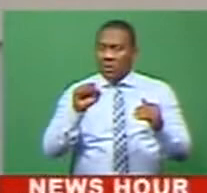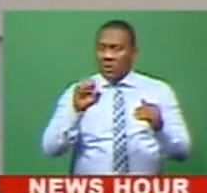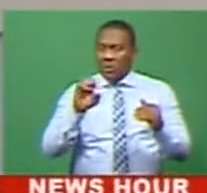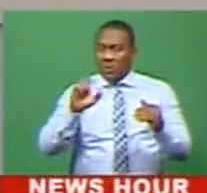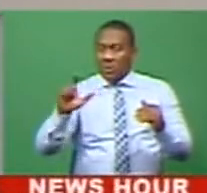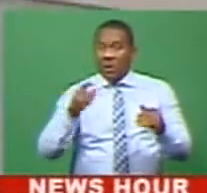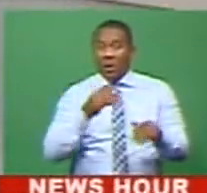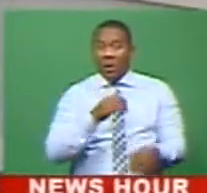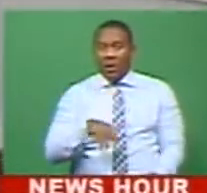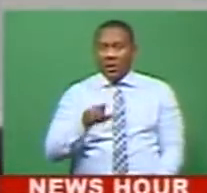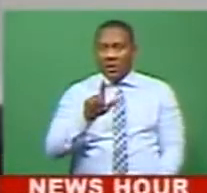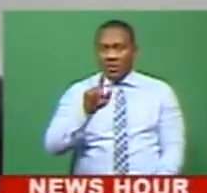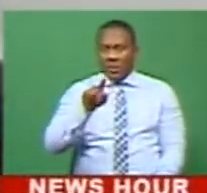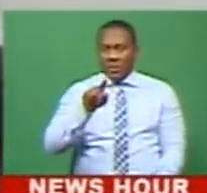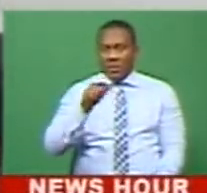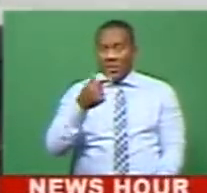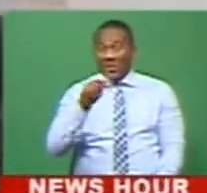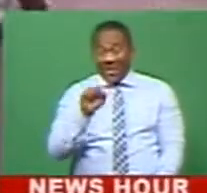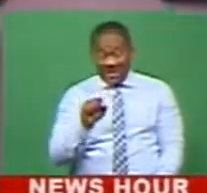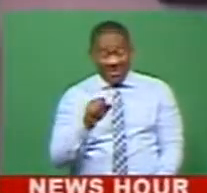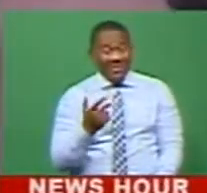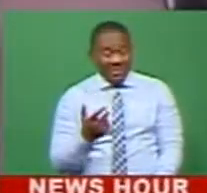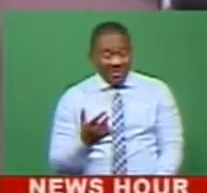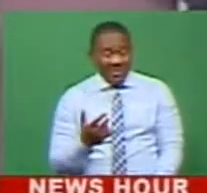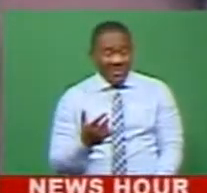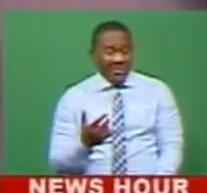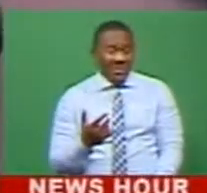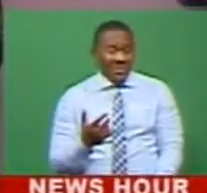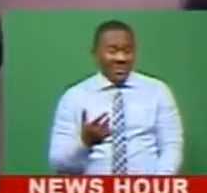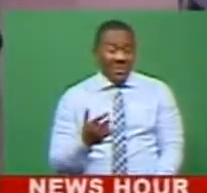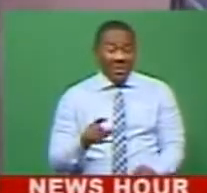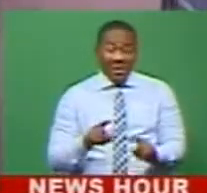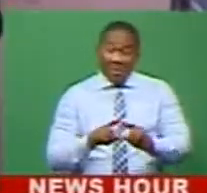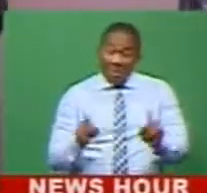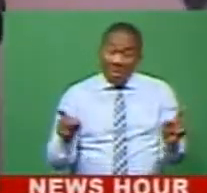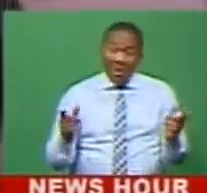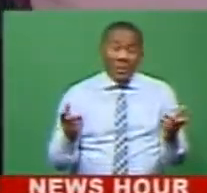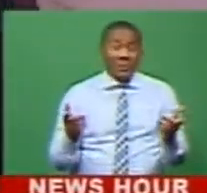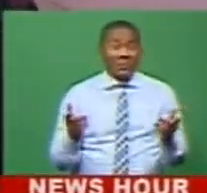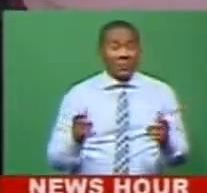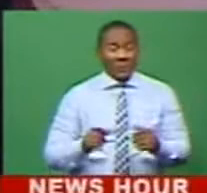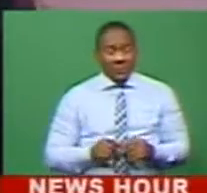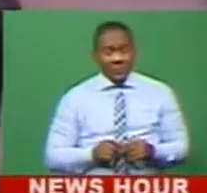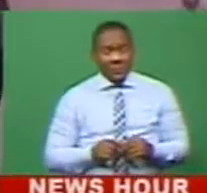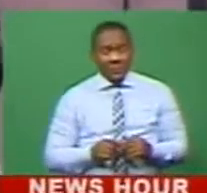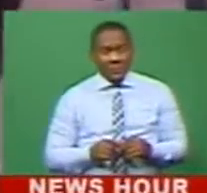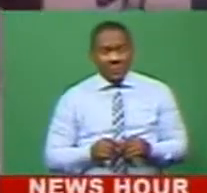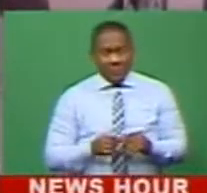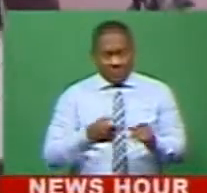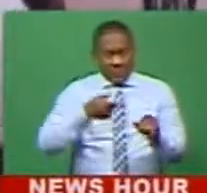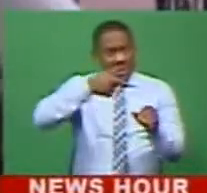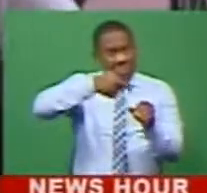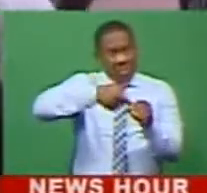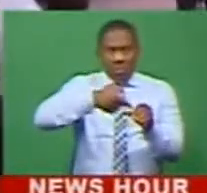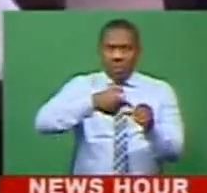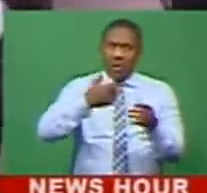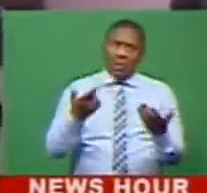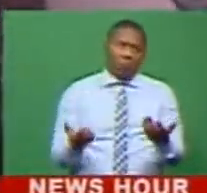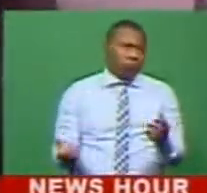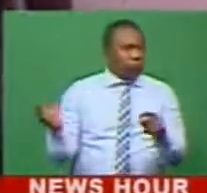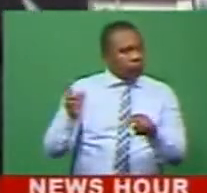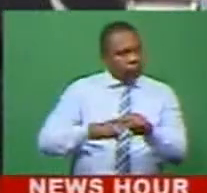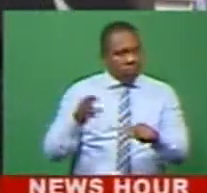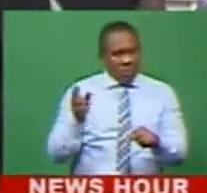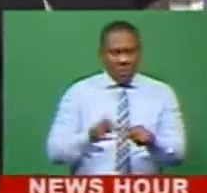LPG from 10 pesos to 7 pesos. Despite these efforts, inconsistent prices of fuel remains a challenge for consumers